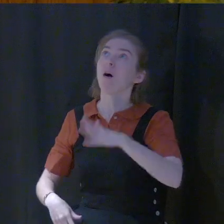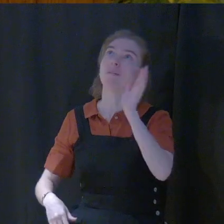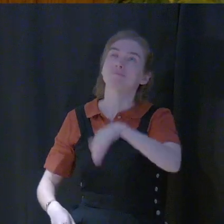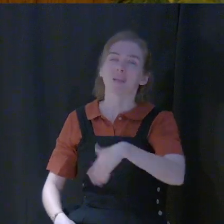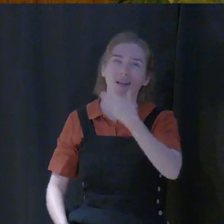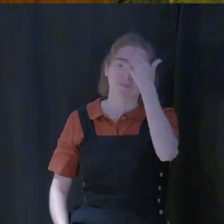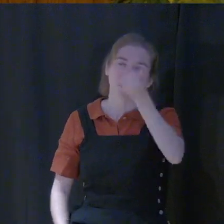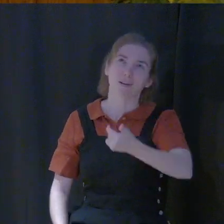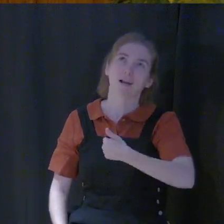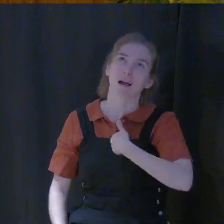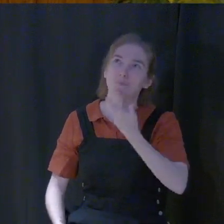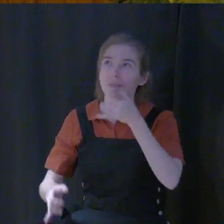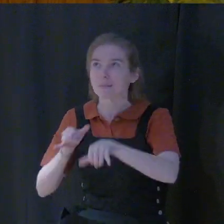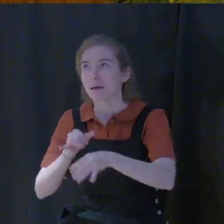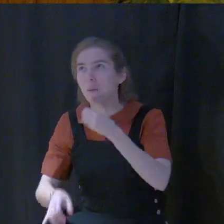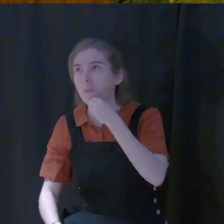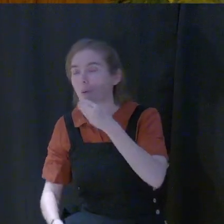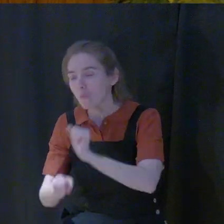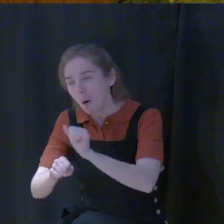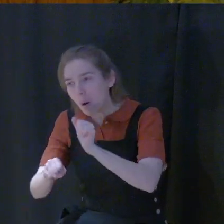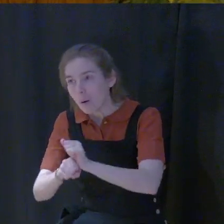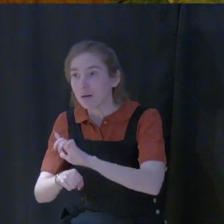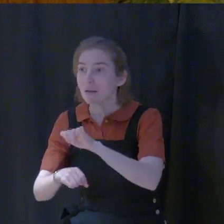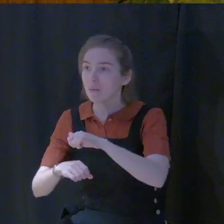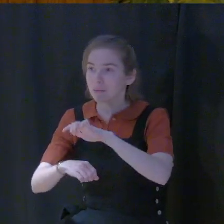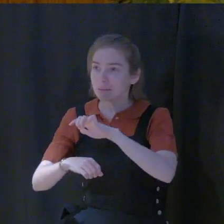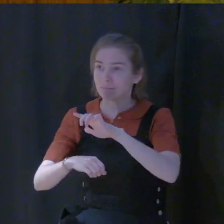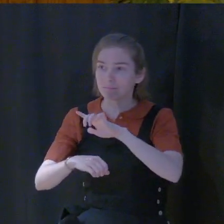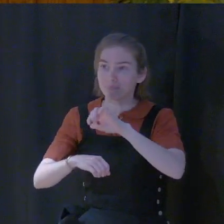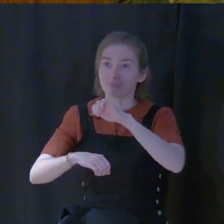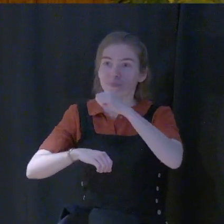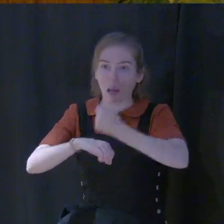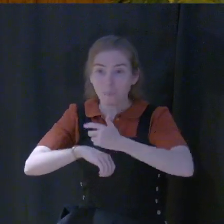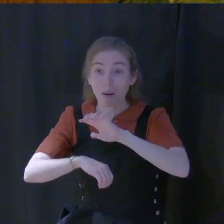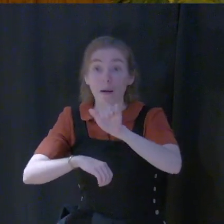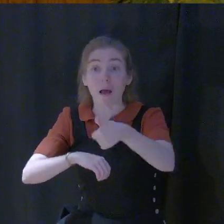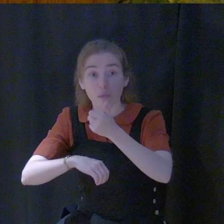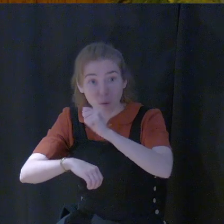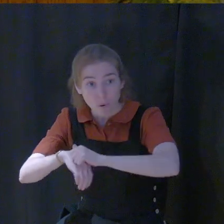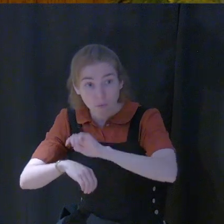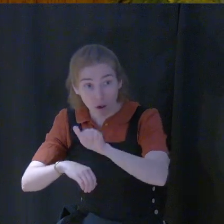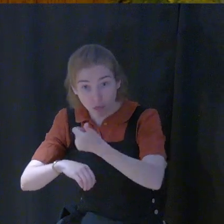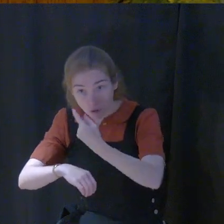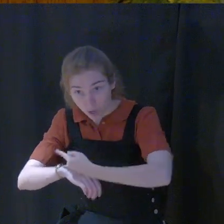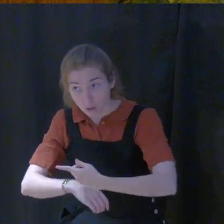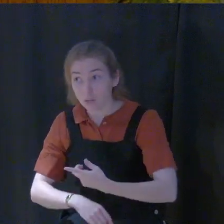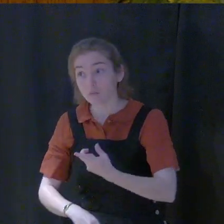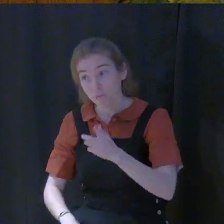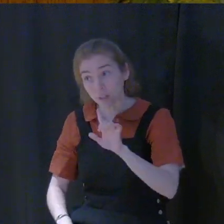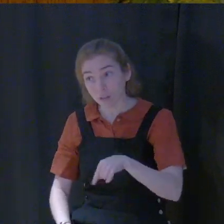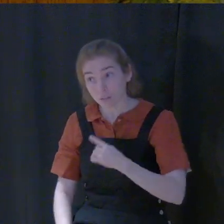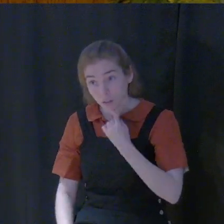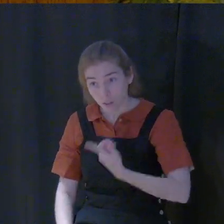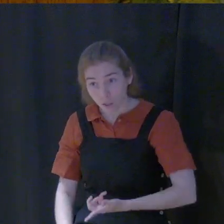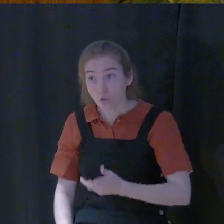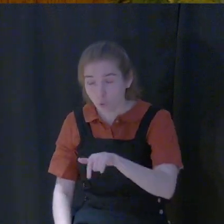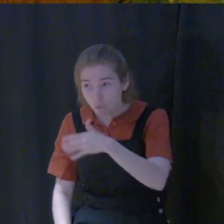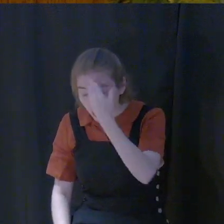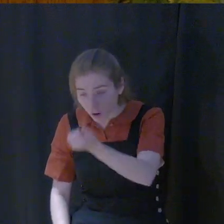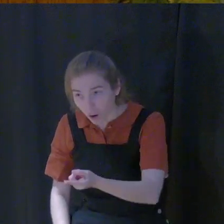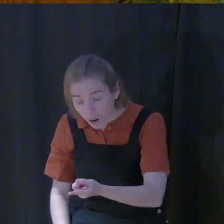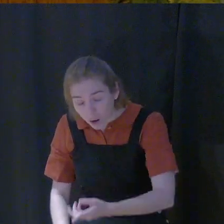forgot. I'm still at work. Can we reschedule for another day? Seriously, you forgot?